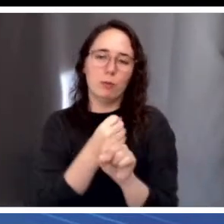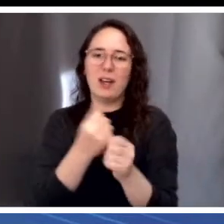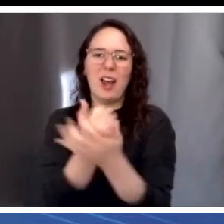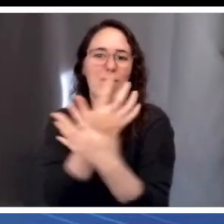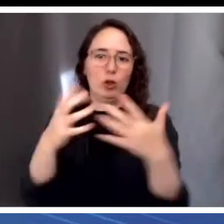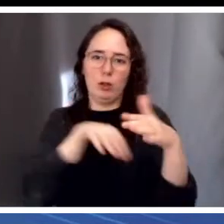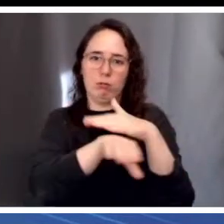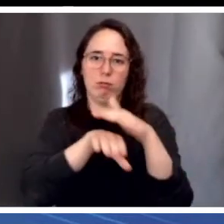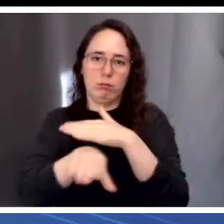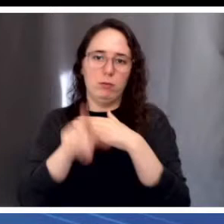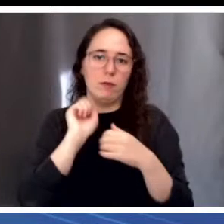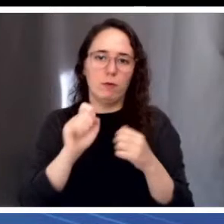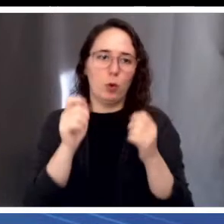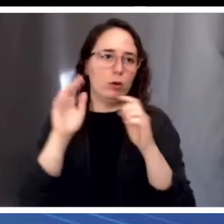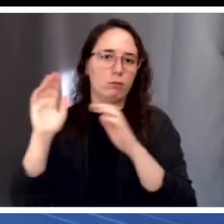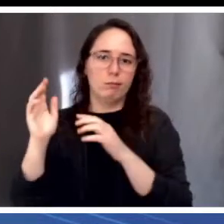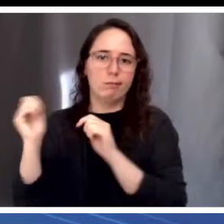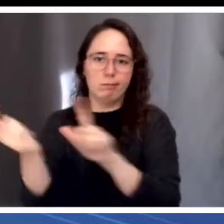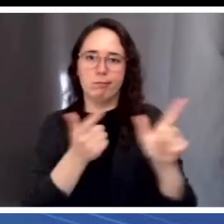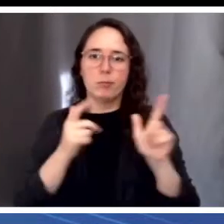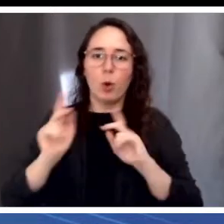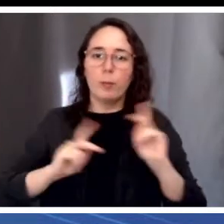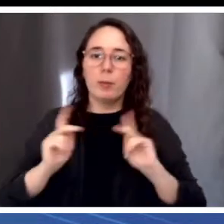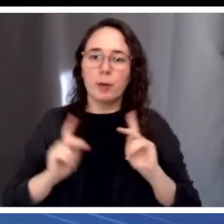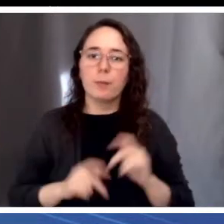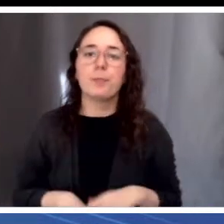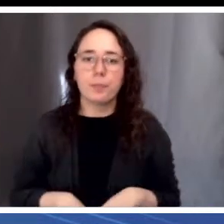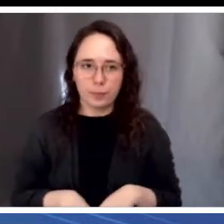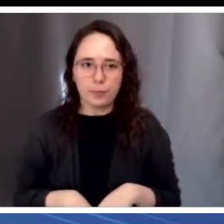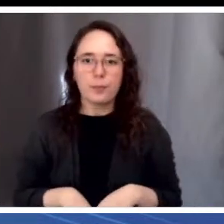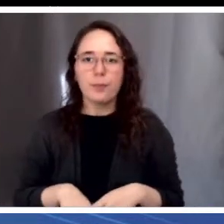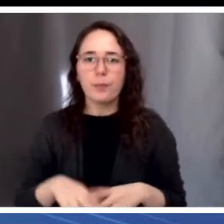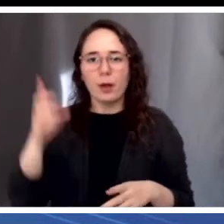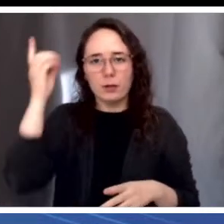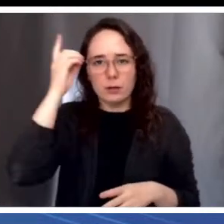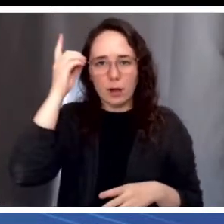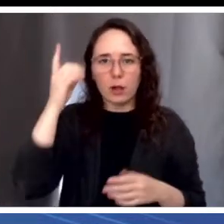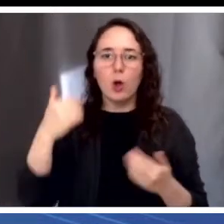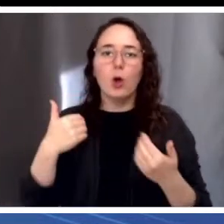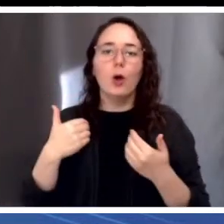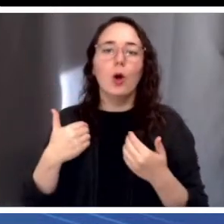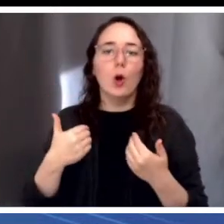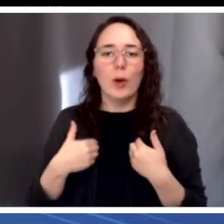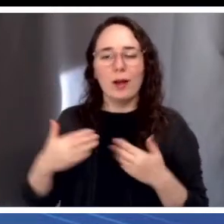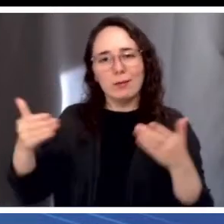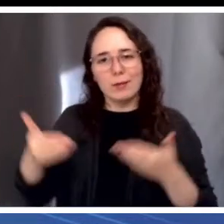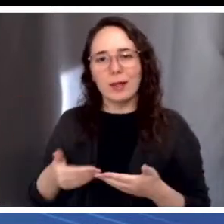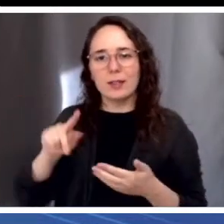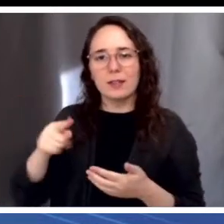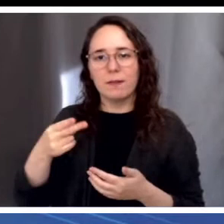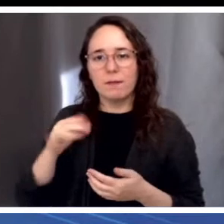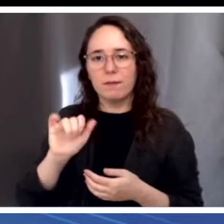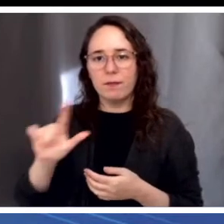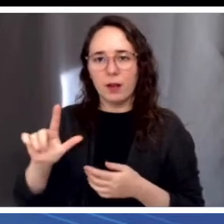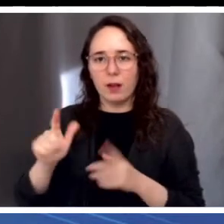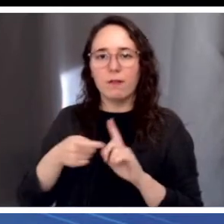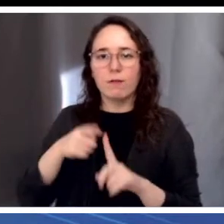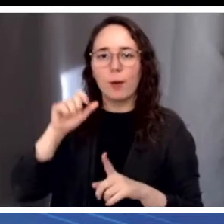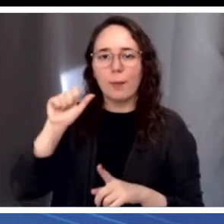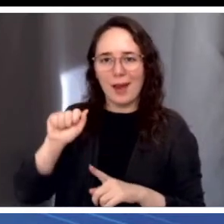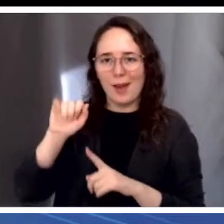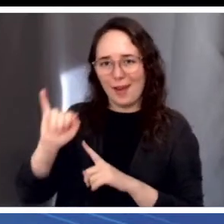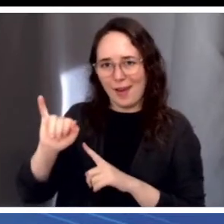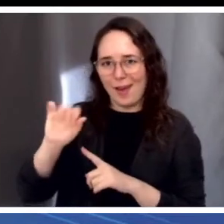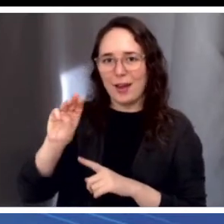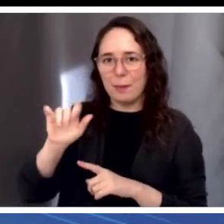Phil from AI Media on here several weeks back who has been in the captioning business